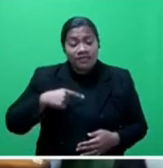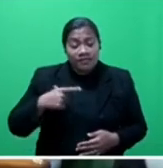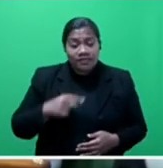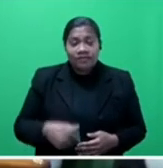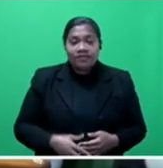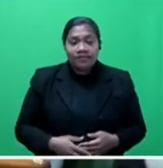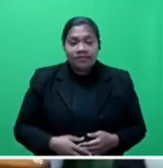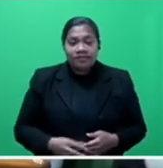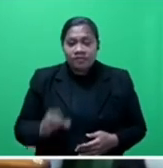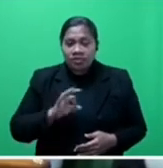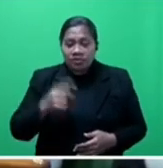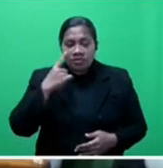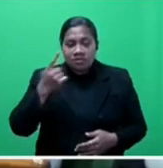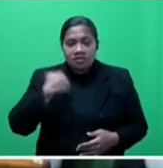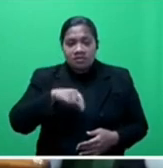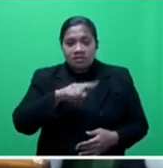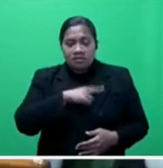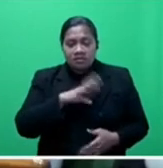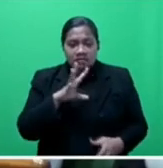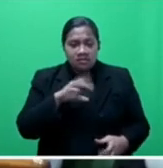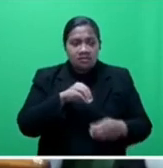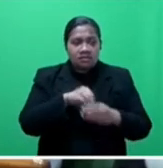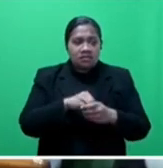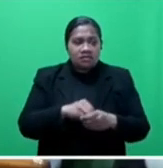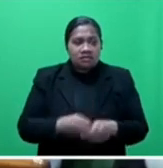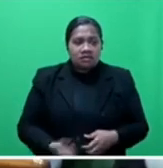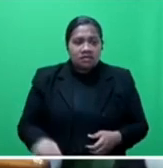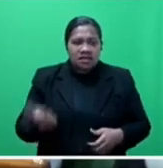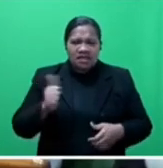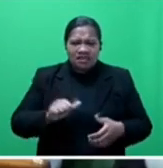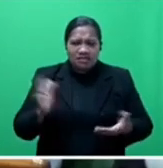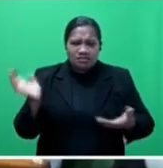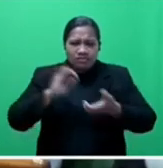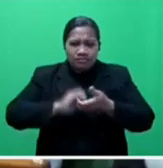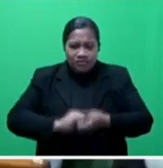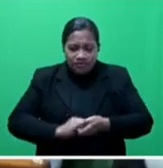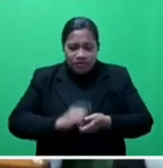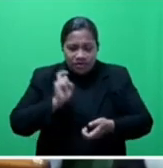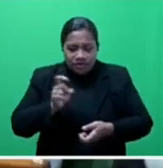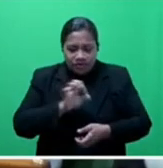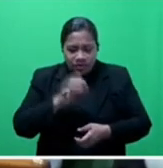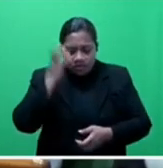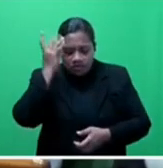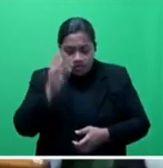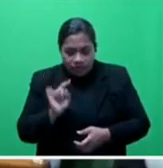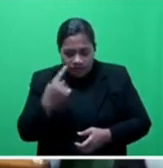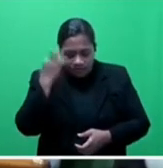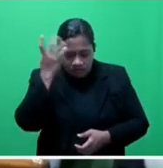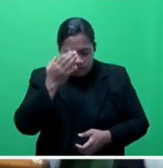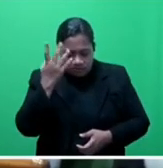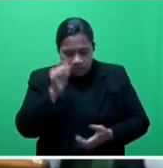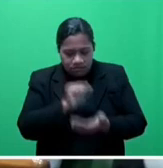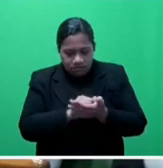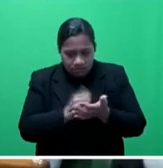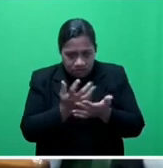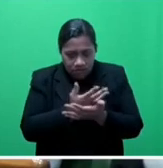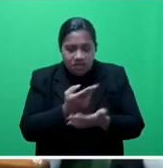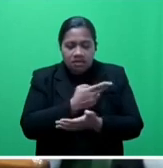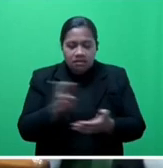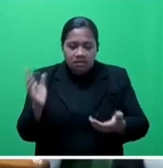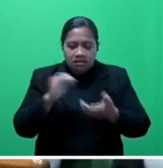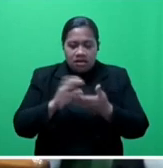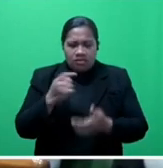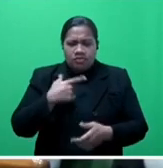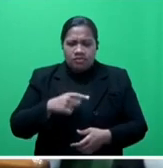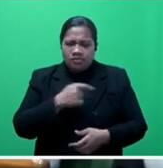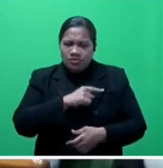us engaging in any coalition without proper thought. For we do not believe that the aspirations of our indigenous people, for